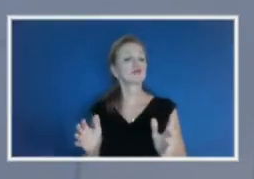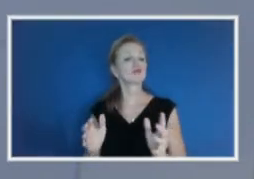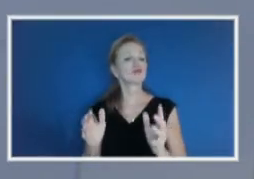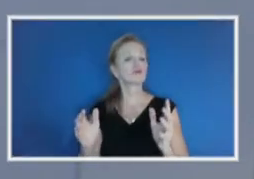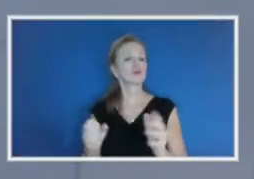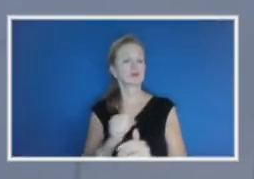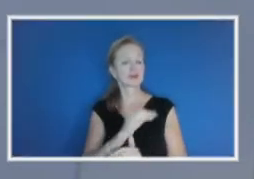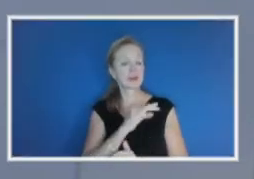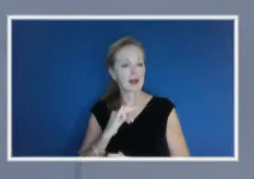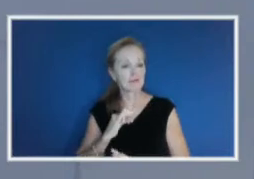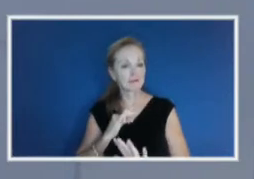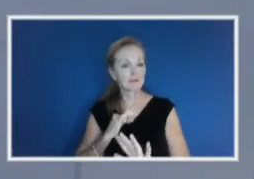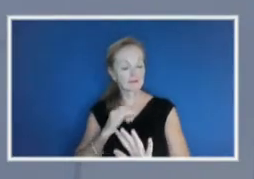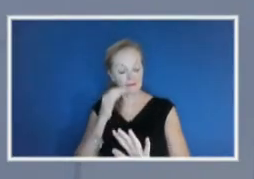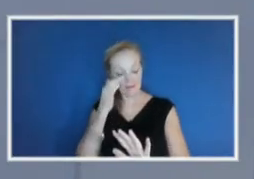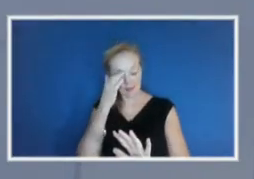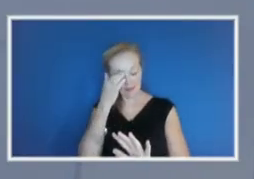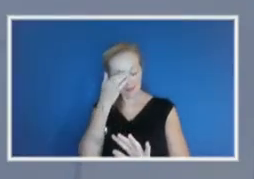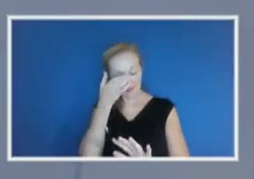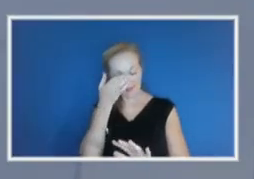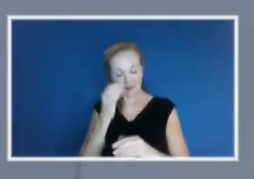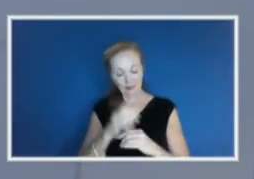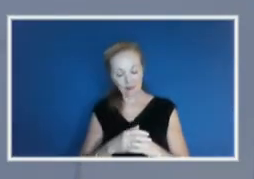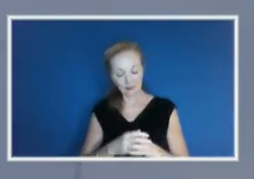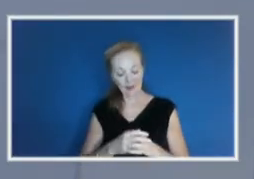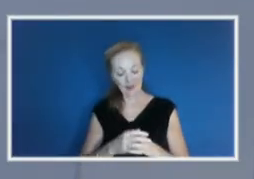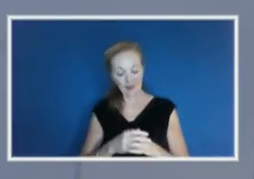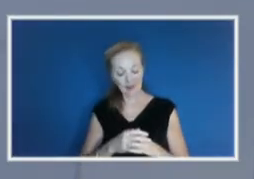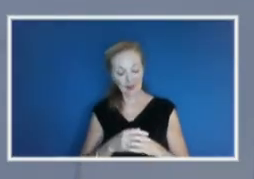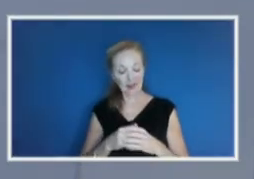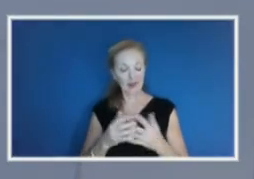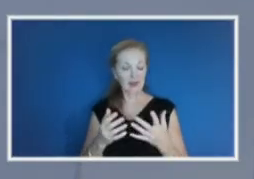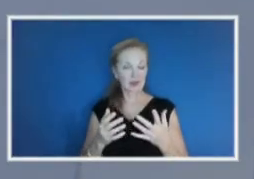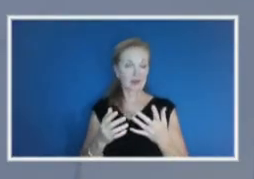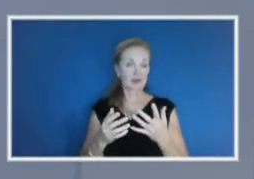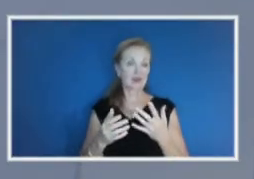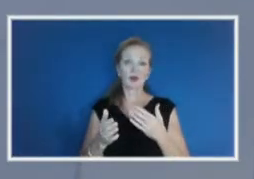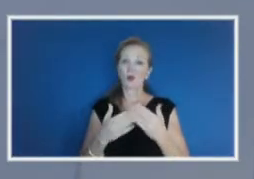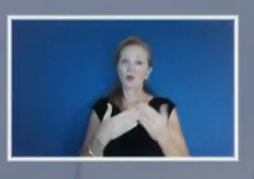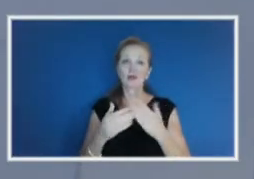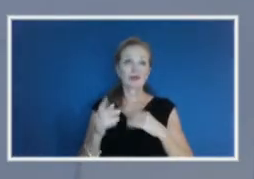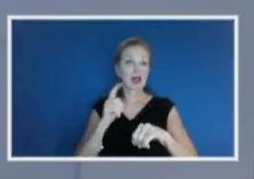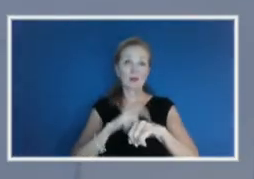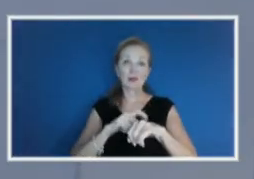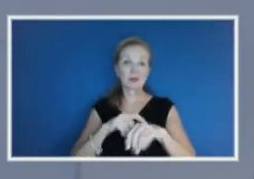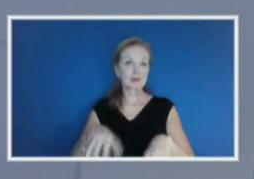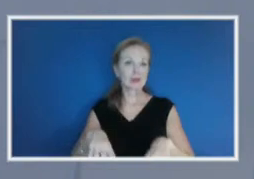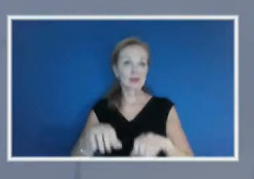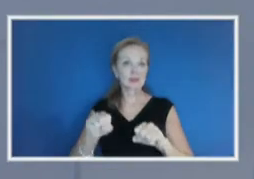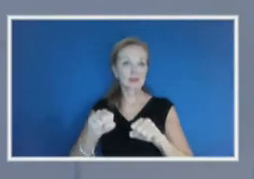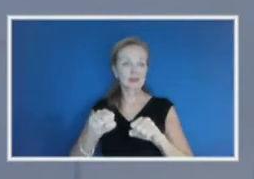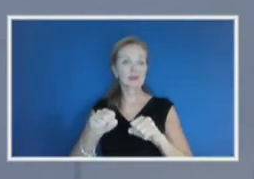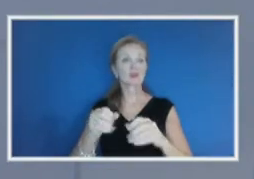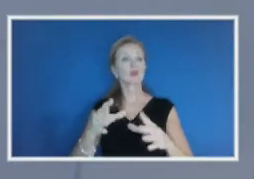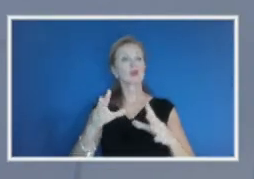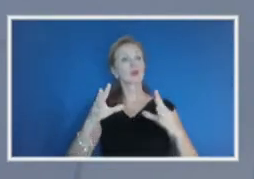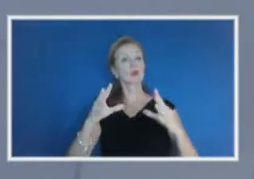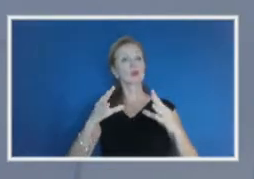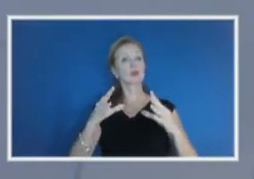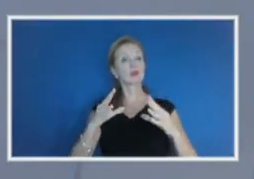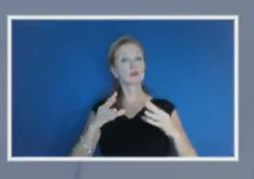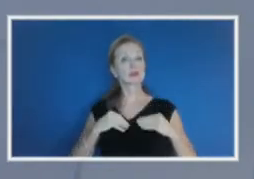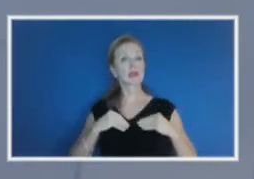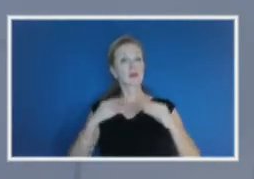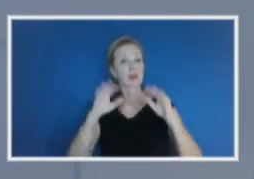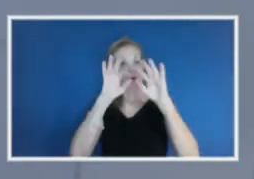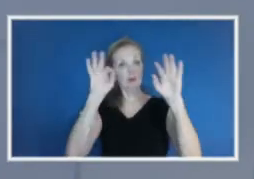When you, as early as 2 weeks from now or whatever time it takes for you to just receive the framework that's going